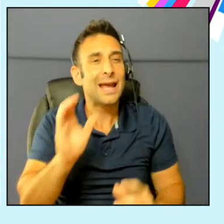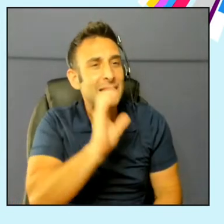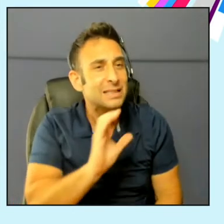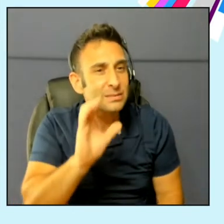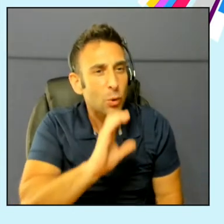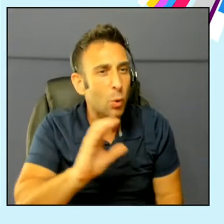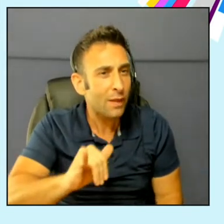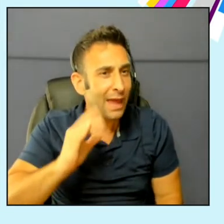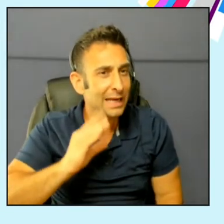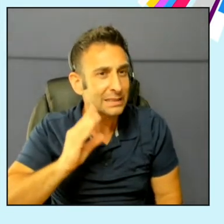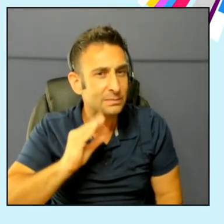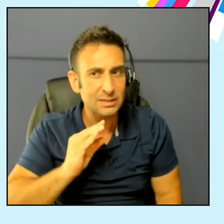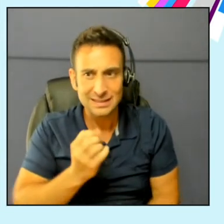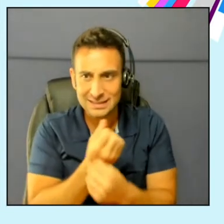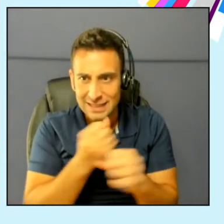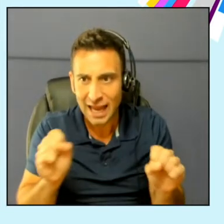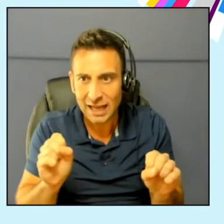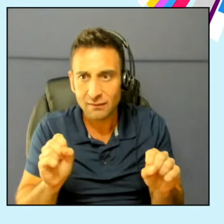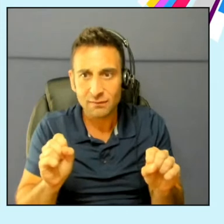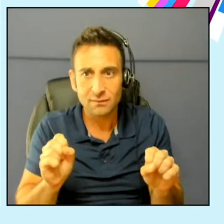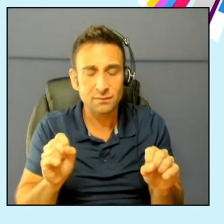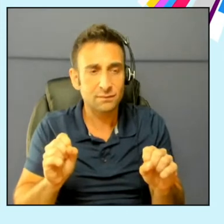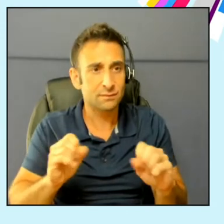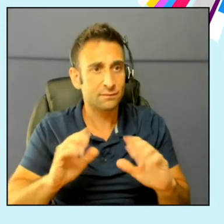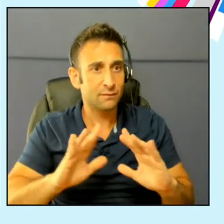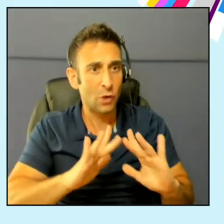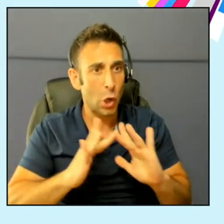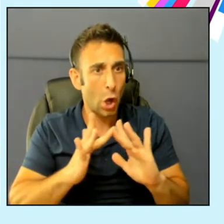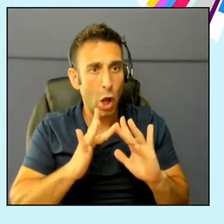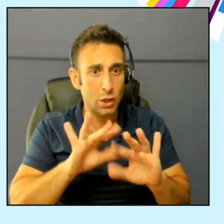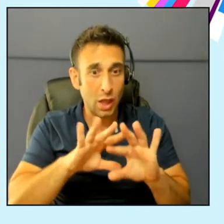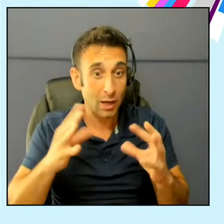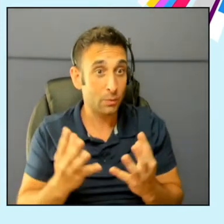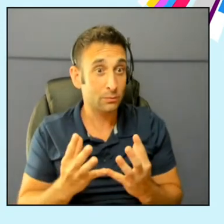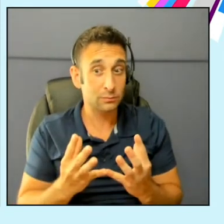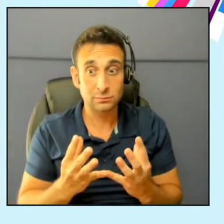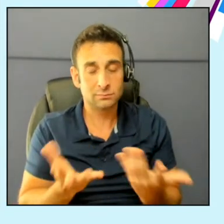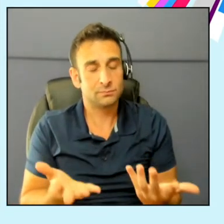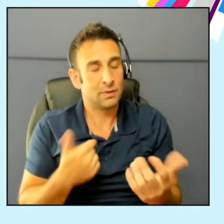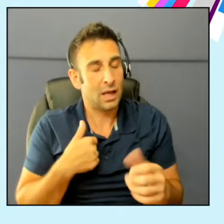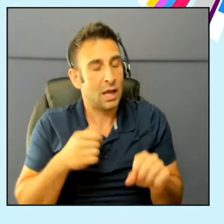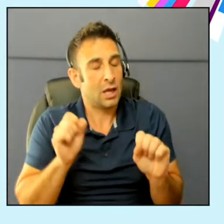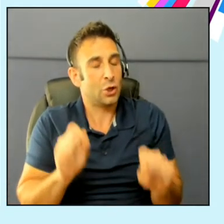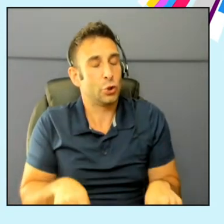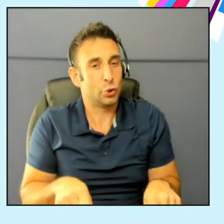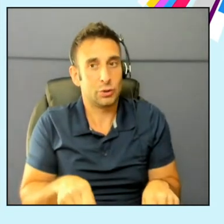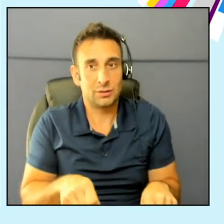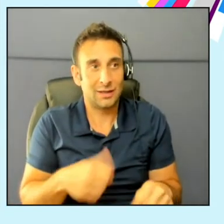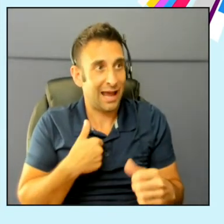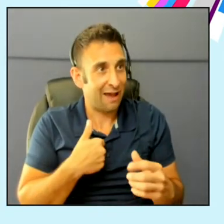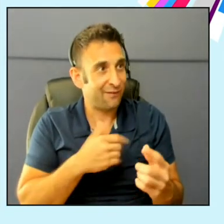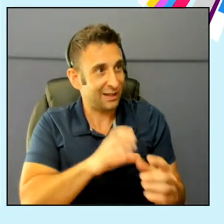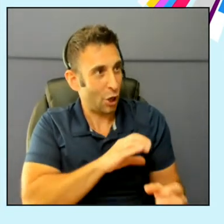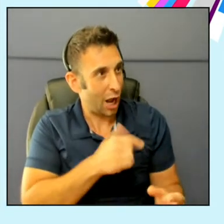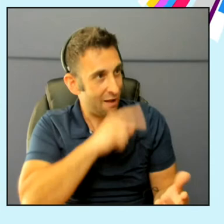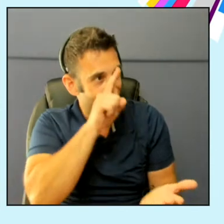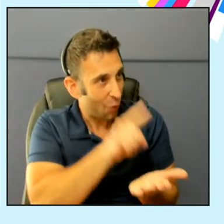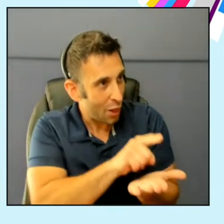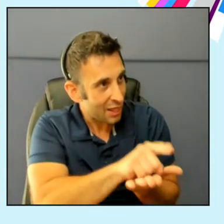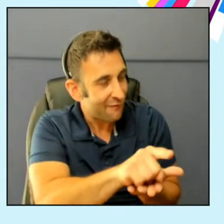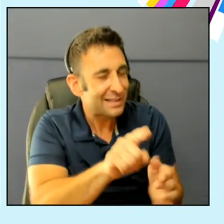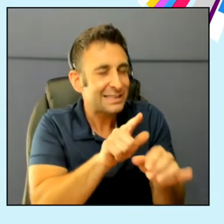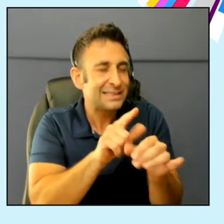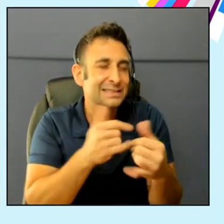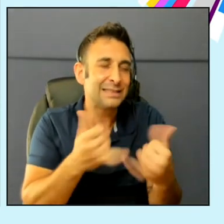a virtual, you know, world with characters that I could fall in love with, but still not worry